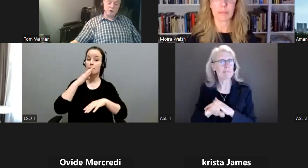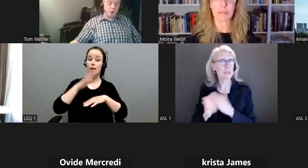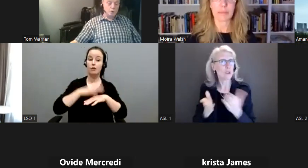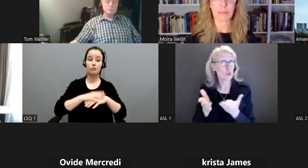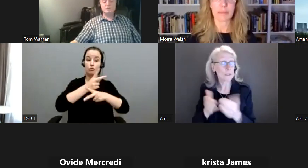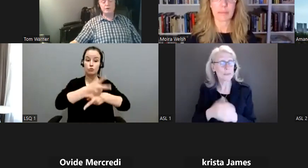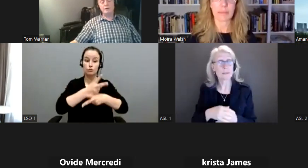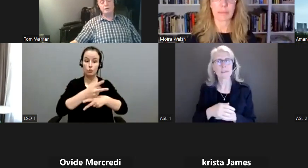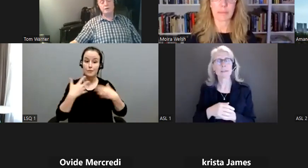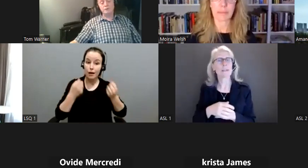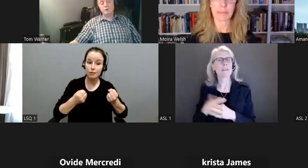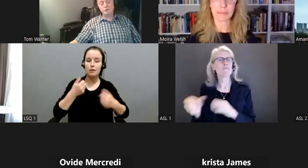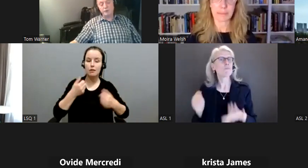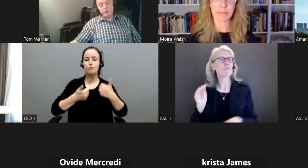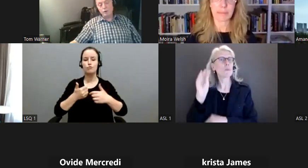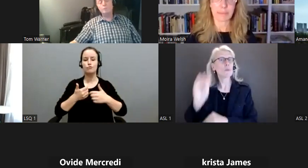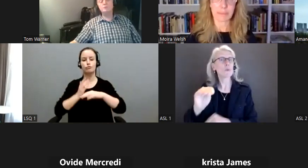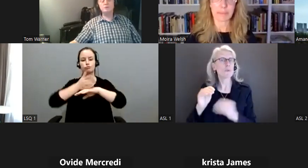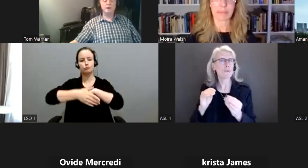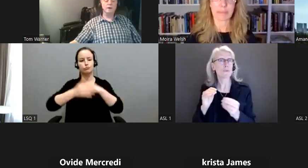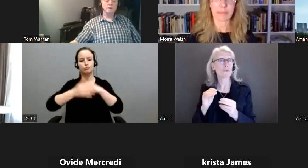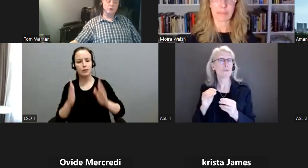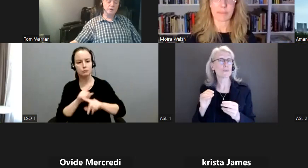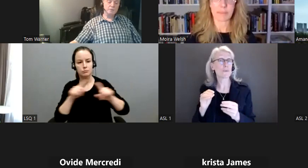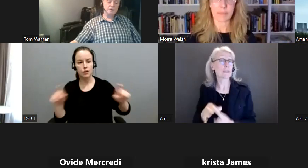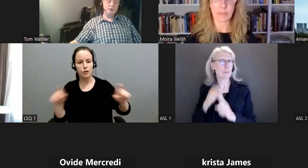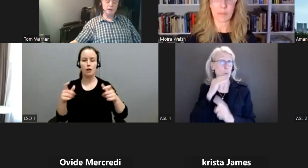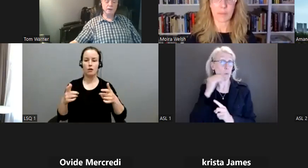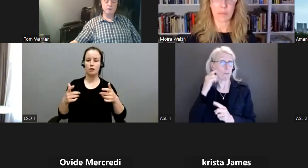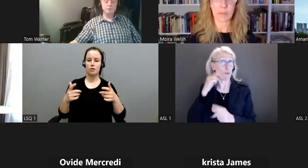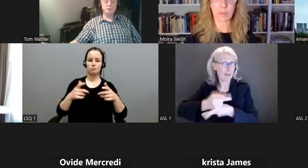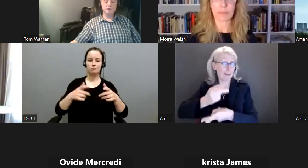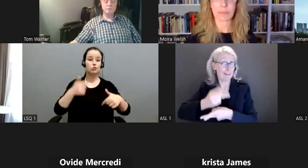retirement homes, long-term care homes. Will they